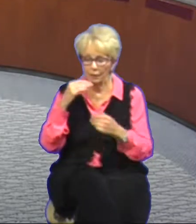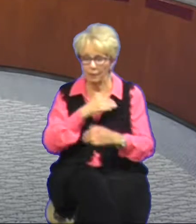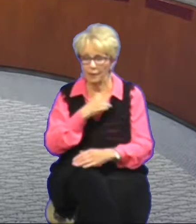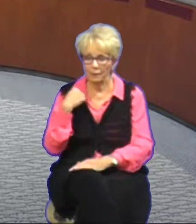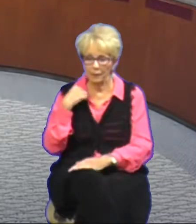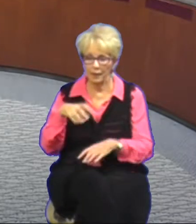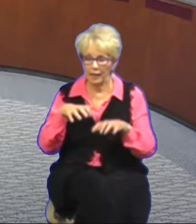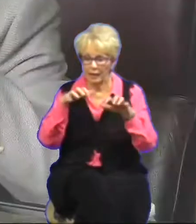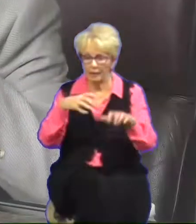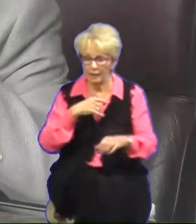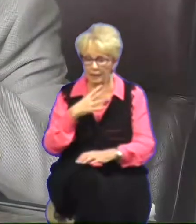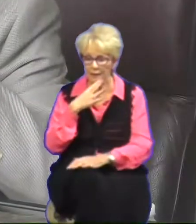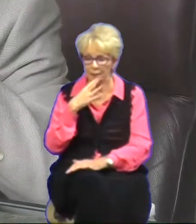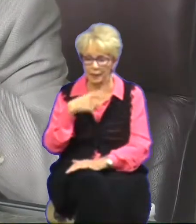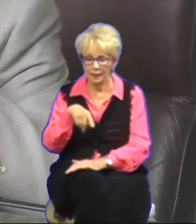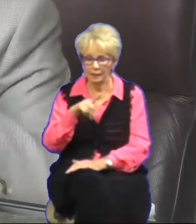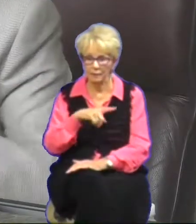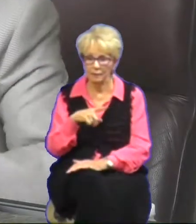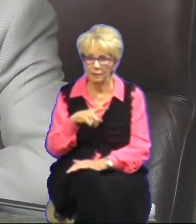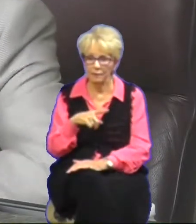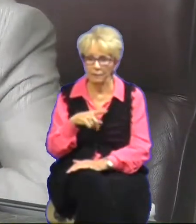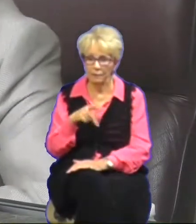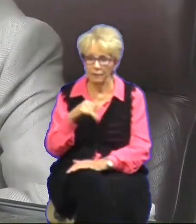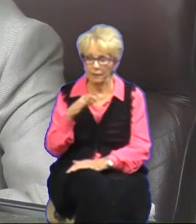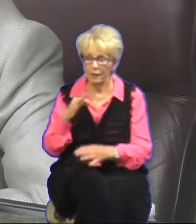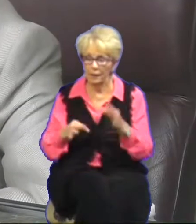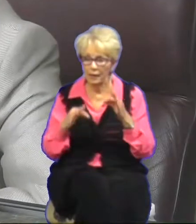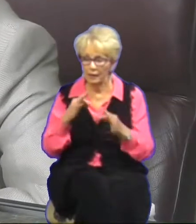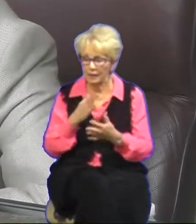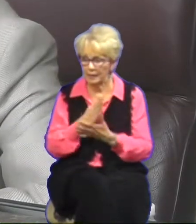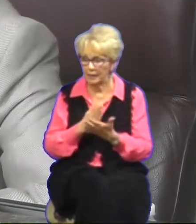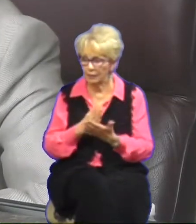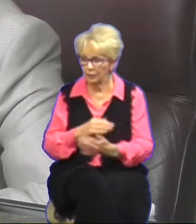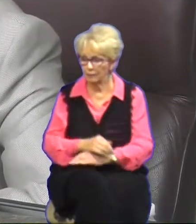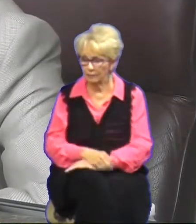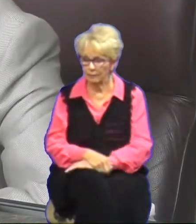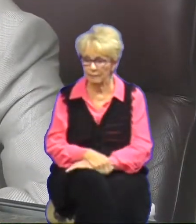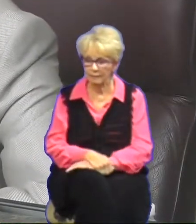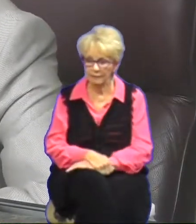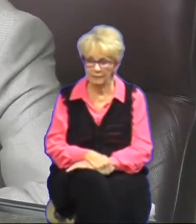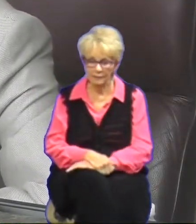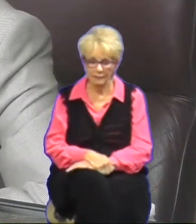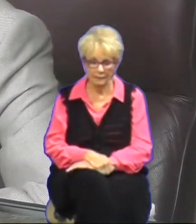of the audience who would like to speak. We're still in the public hearing section.